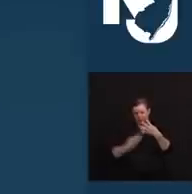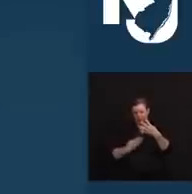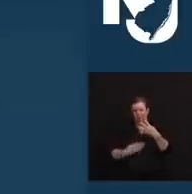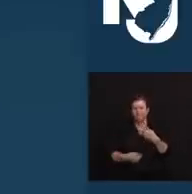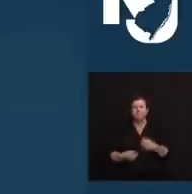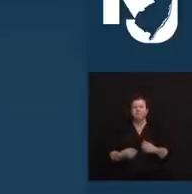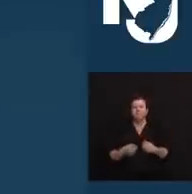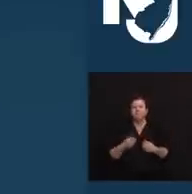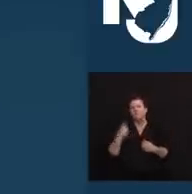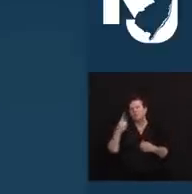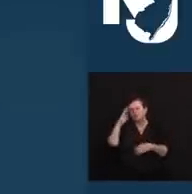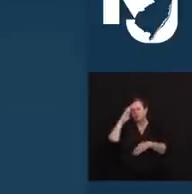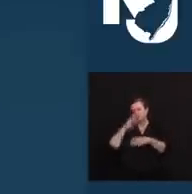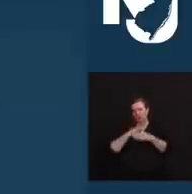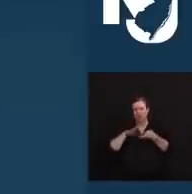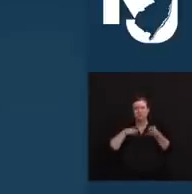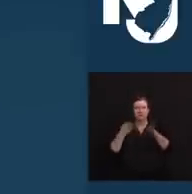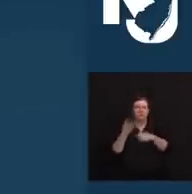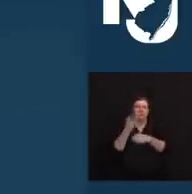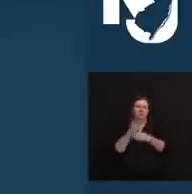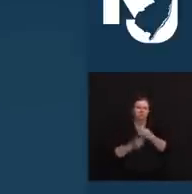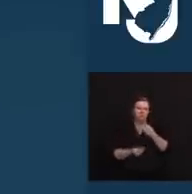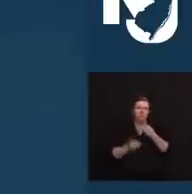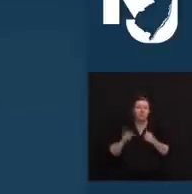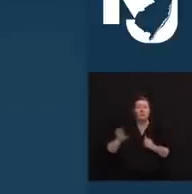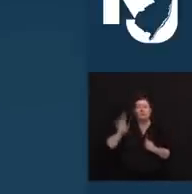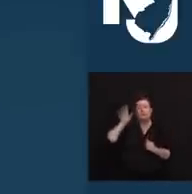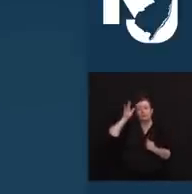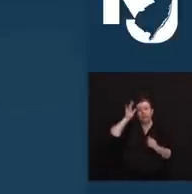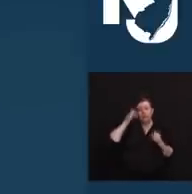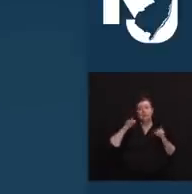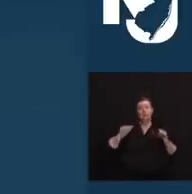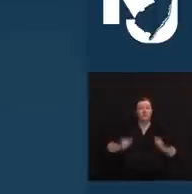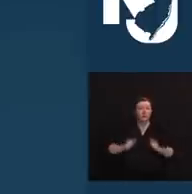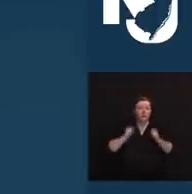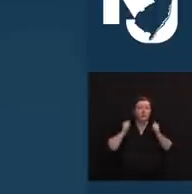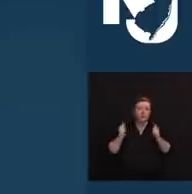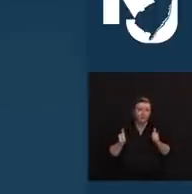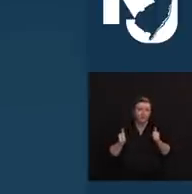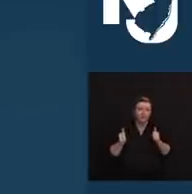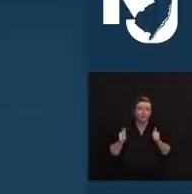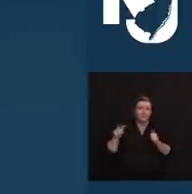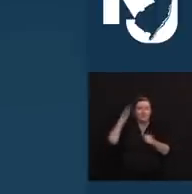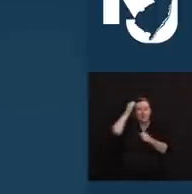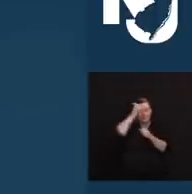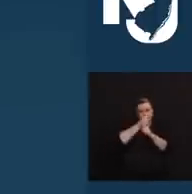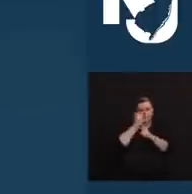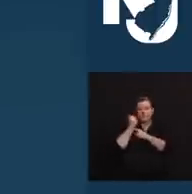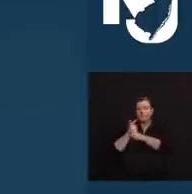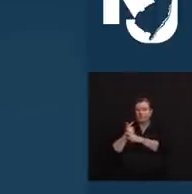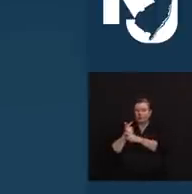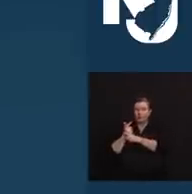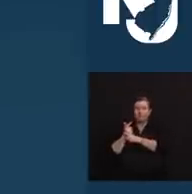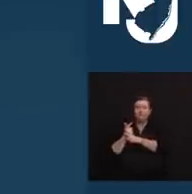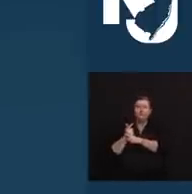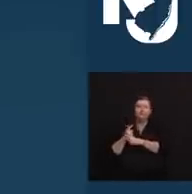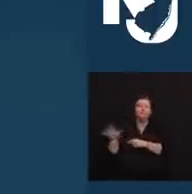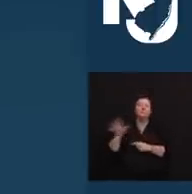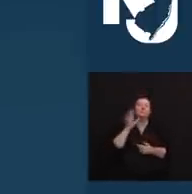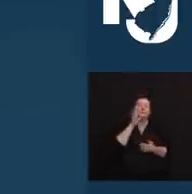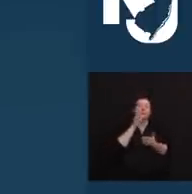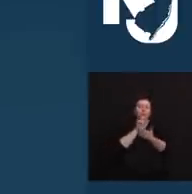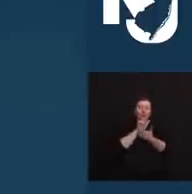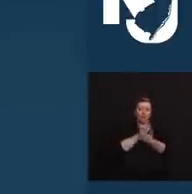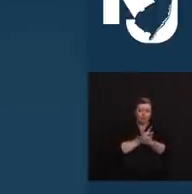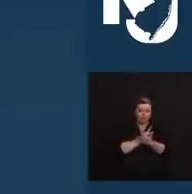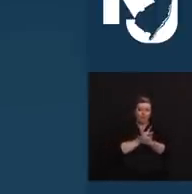all of them in your prayers. And siblings Tonya, Keith, and Nicole, as well as by his mother-in-law, Camille, and many